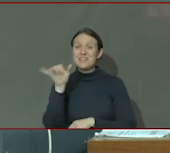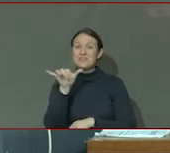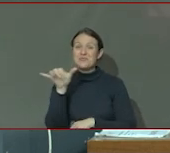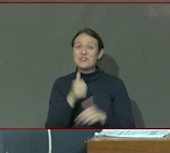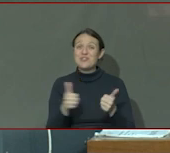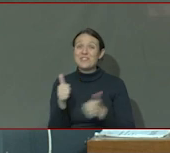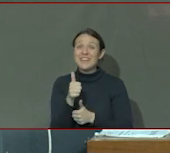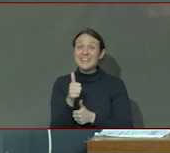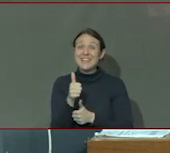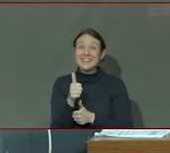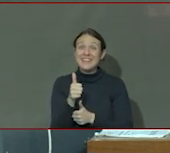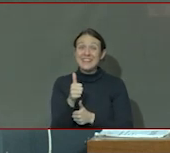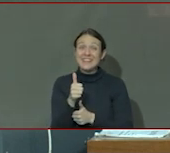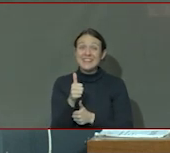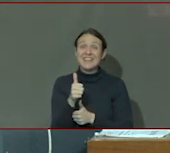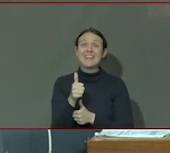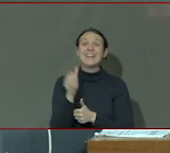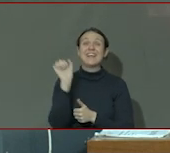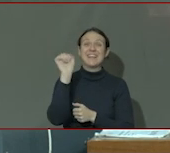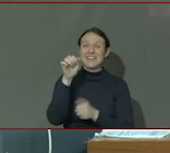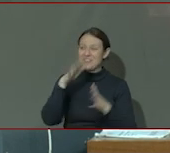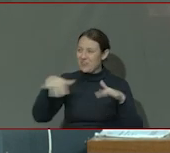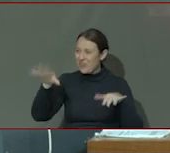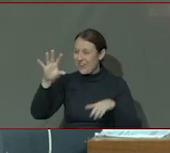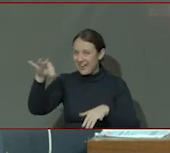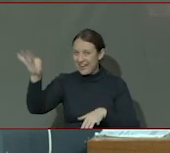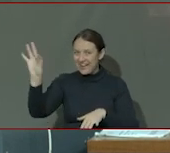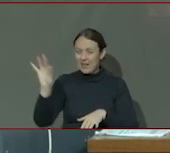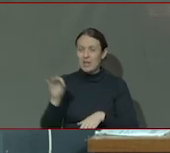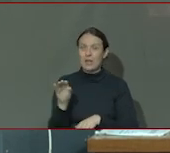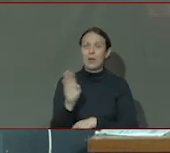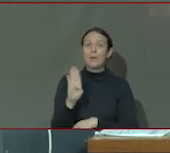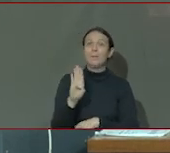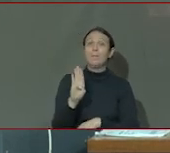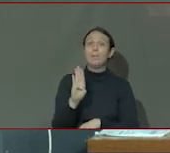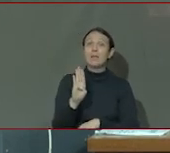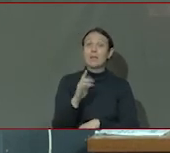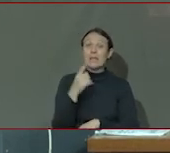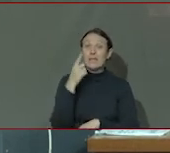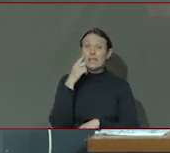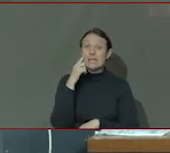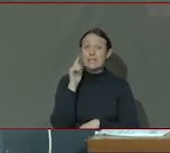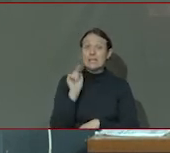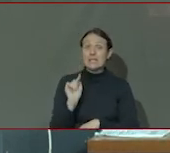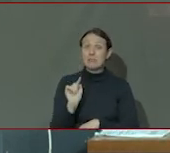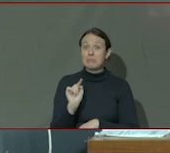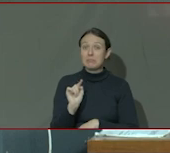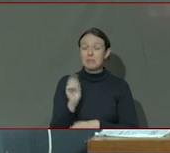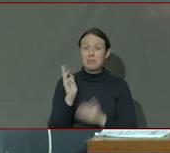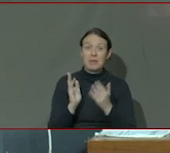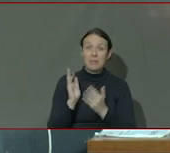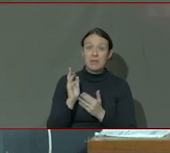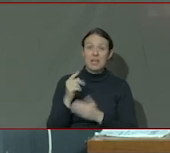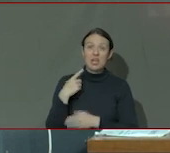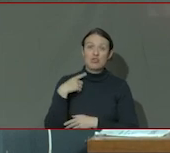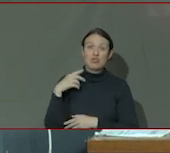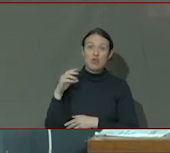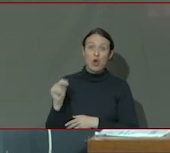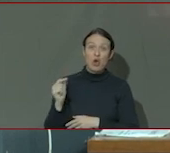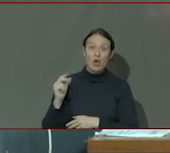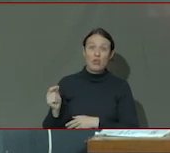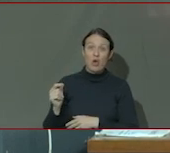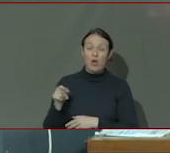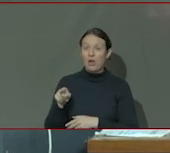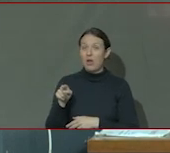this? You are all correct. Well done. Then number B. You see there's, I don't know, it's a dark, let's say it's a